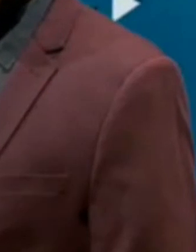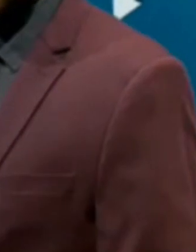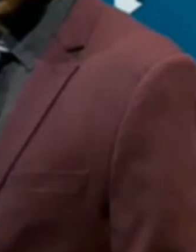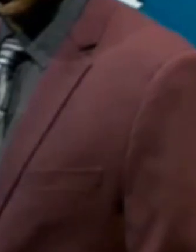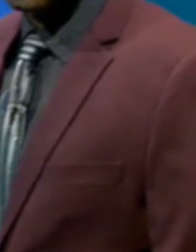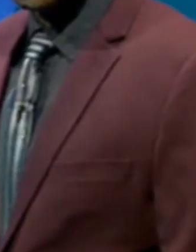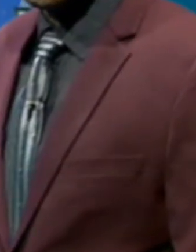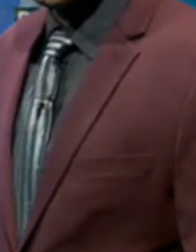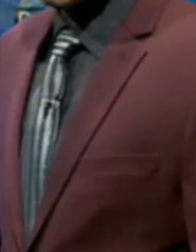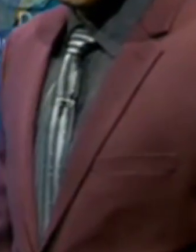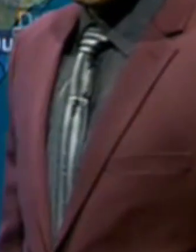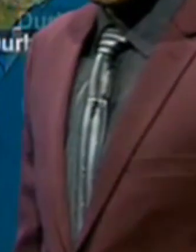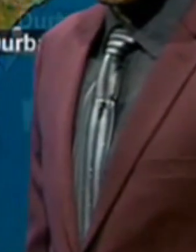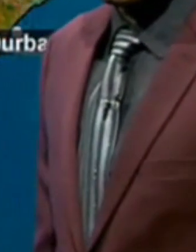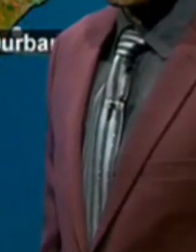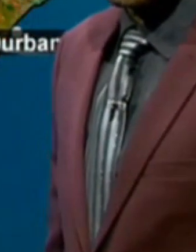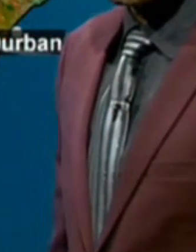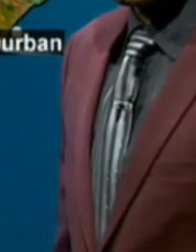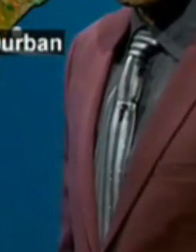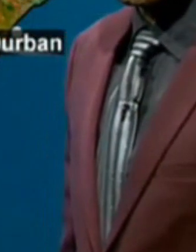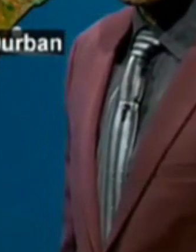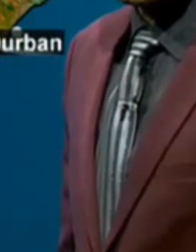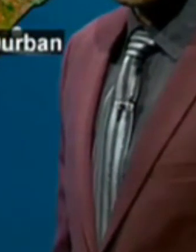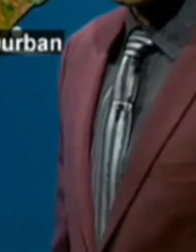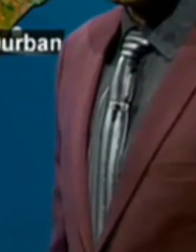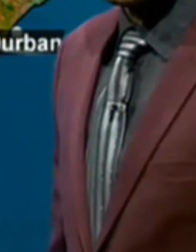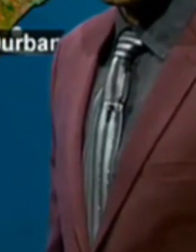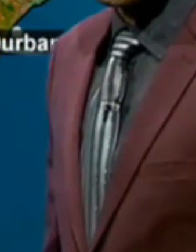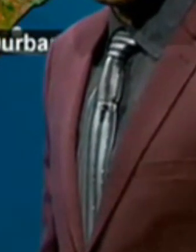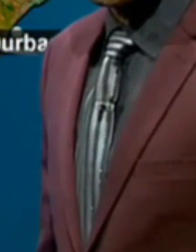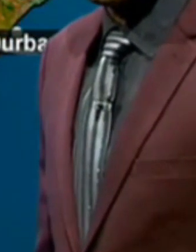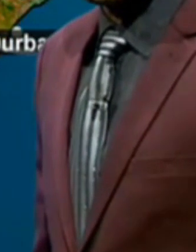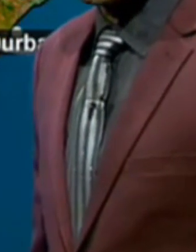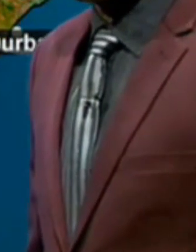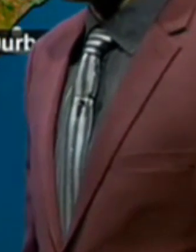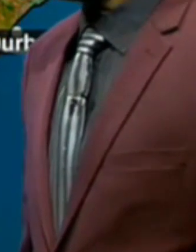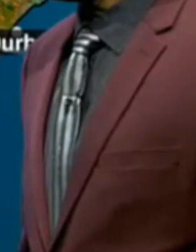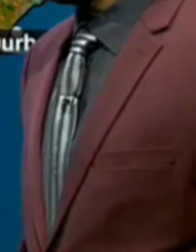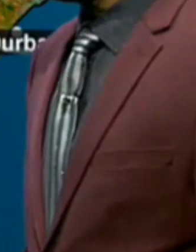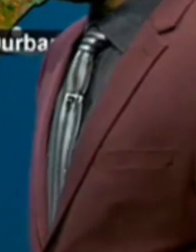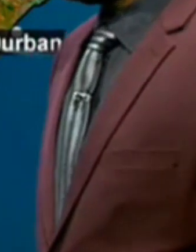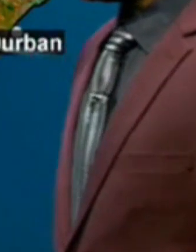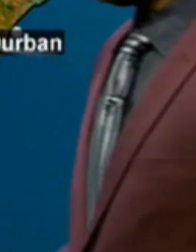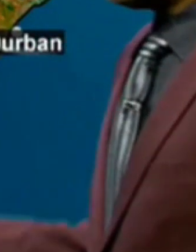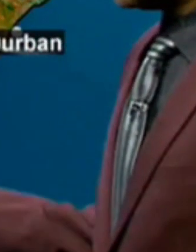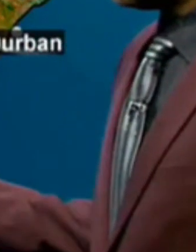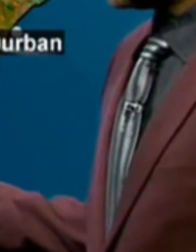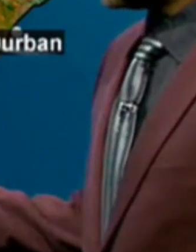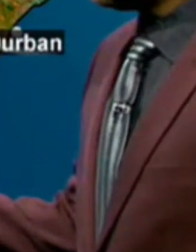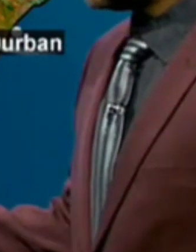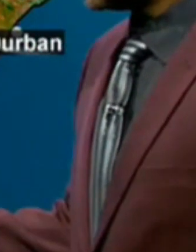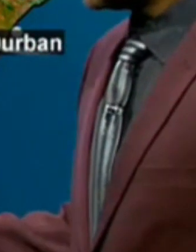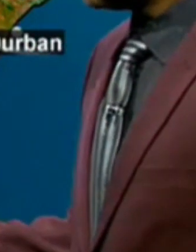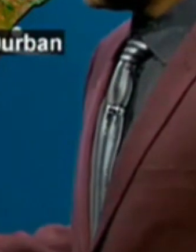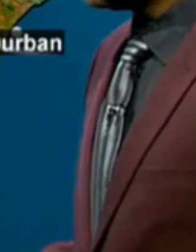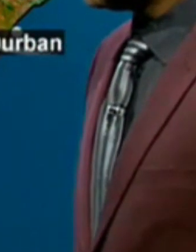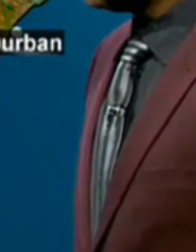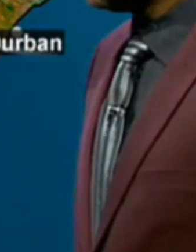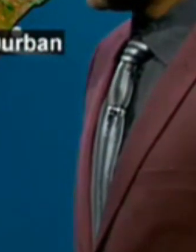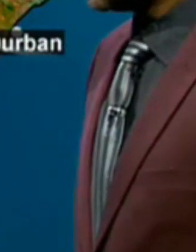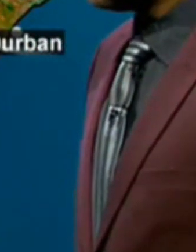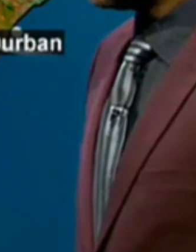tlhokomele magašo ka dikarolong tšeo re bona gabotse na fela ba tirelo tša boso ba re lemoša gabotse magašo re a re tlhokomeleng re ka ba le pula tša matla ka dibe gona ka dikarolong